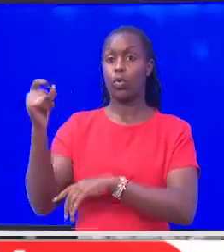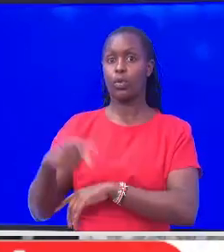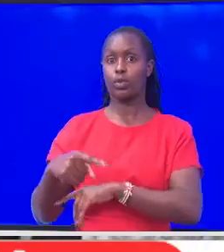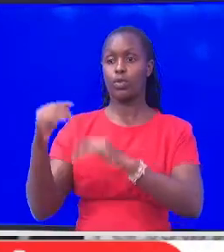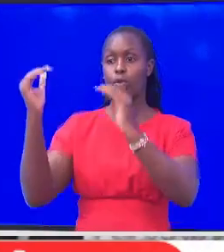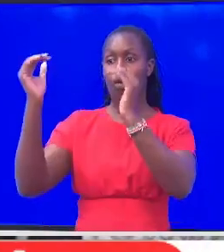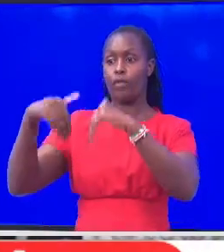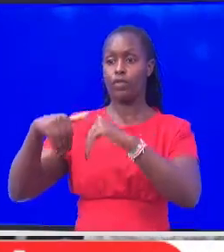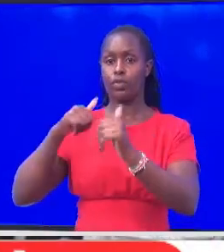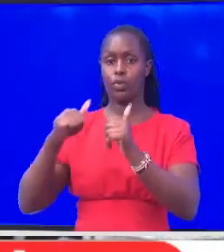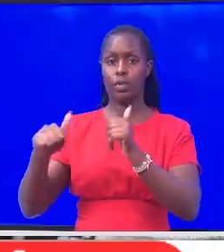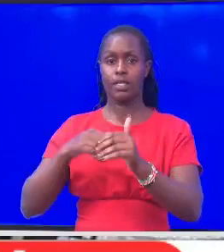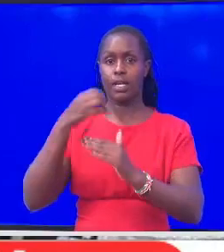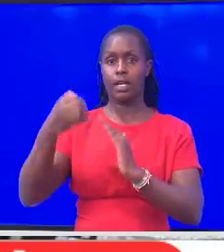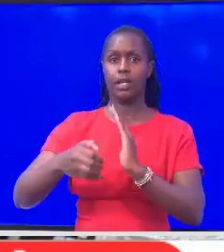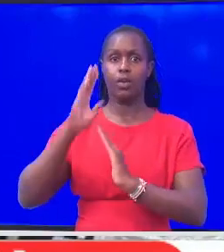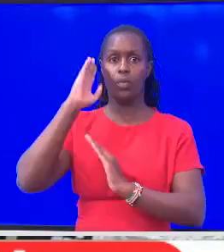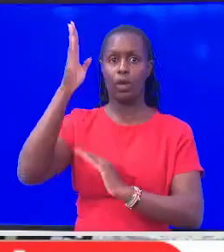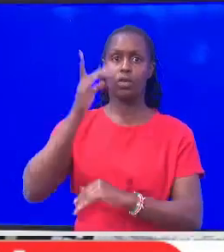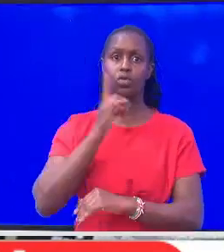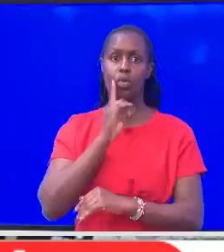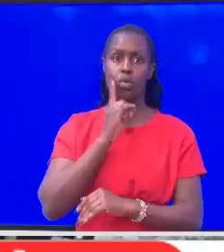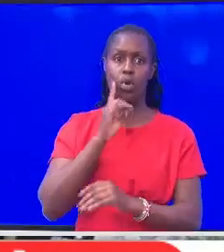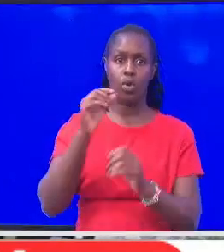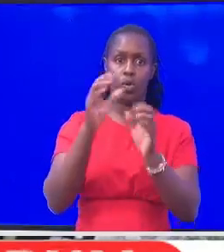close tomorrow, with President William Ruto